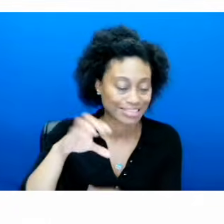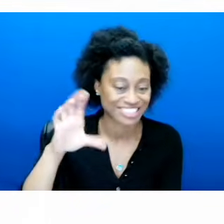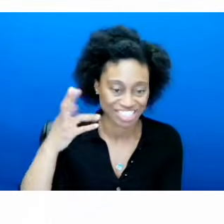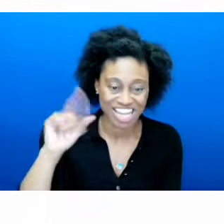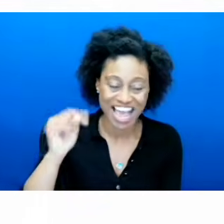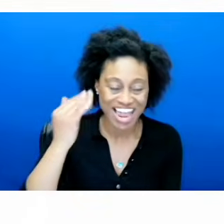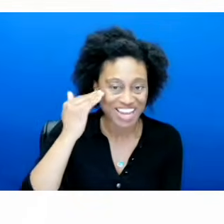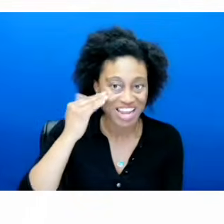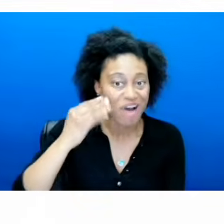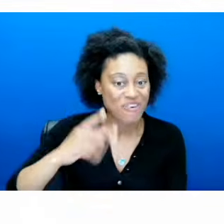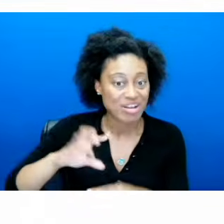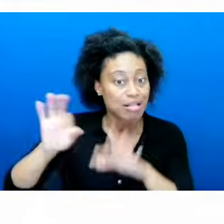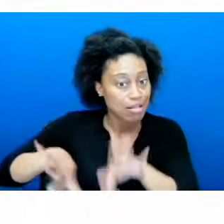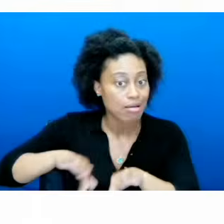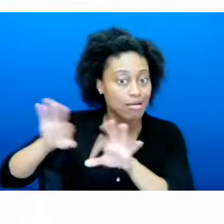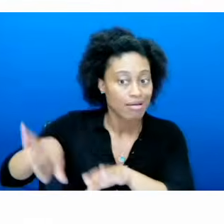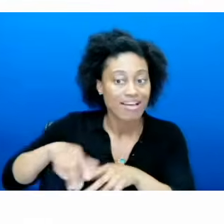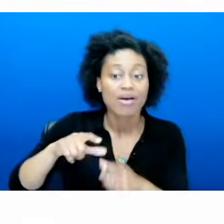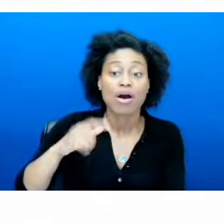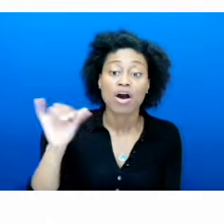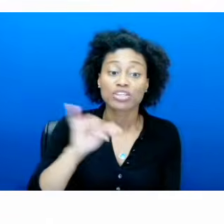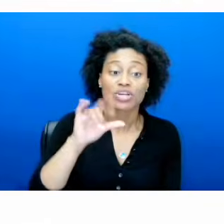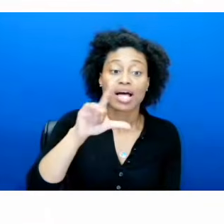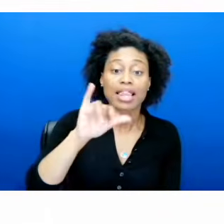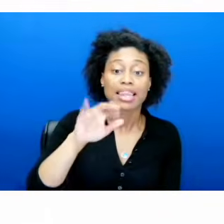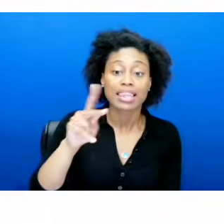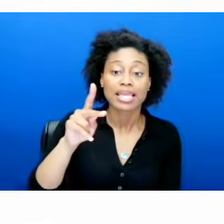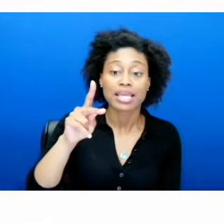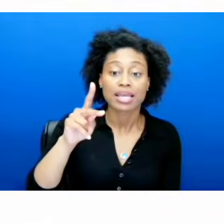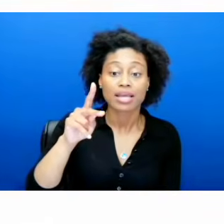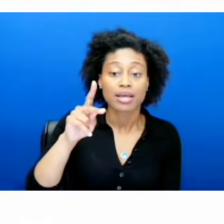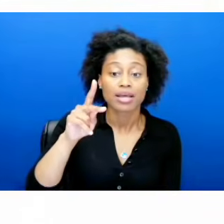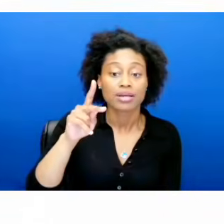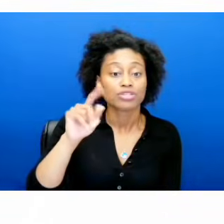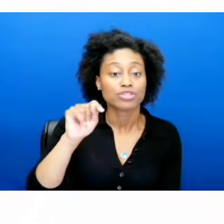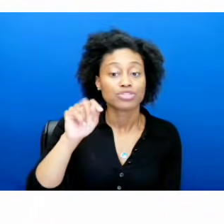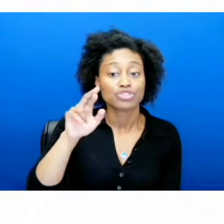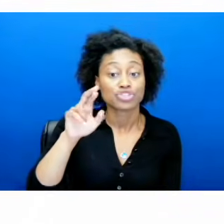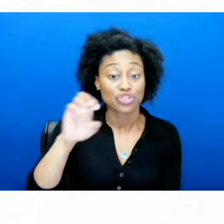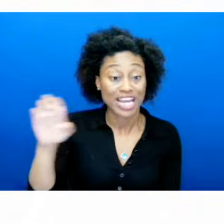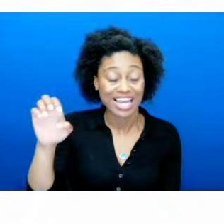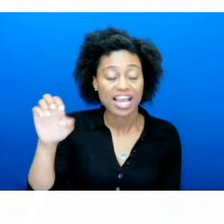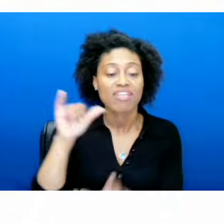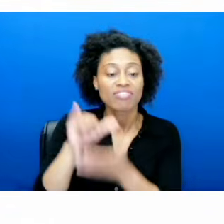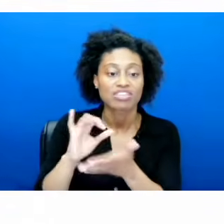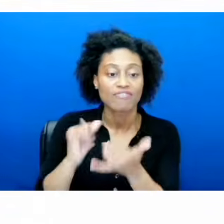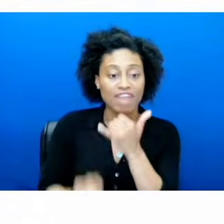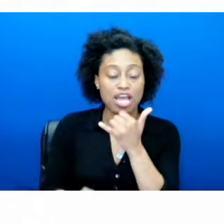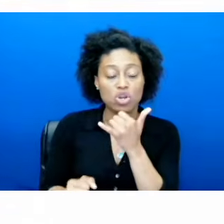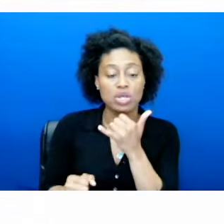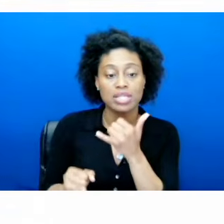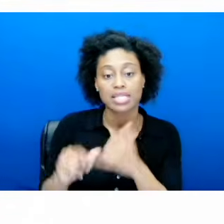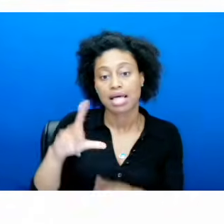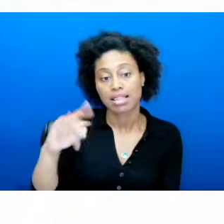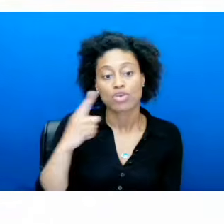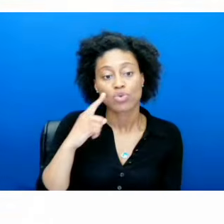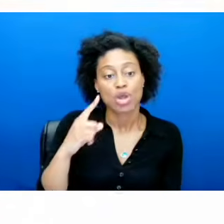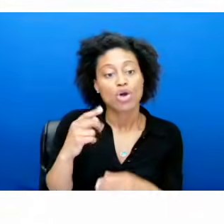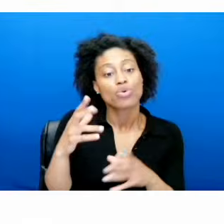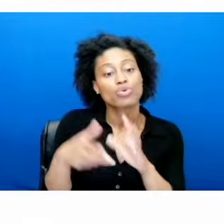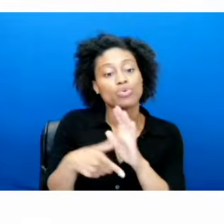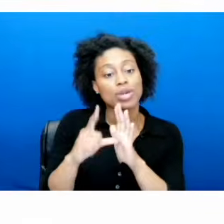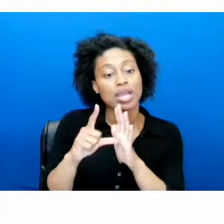but I dropped our link tree. That's the final link here. So that'll take you to the recap of the videos that we have shared already